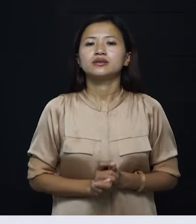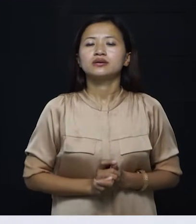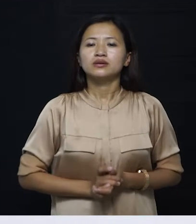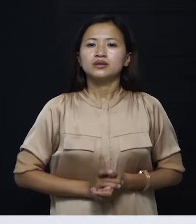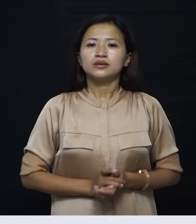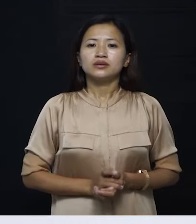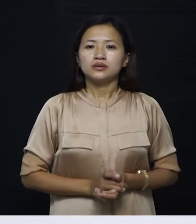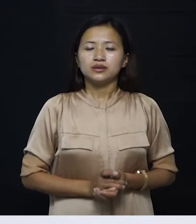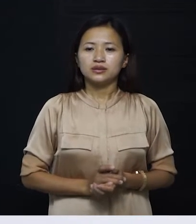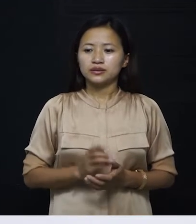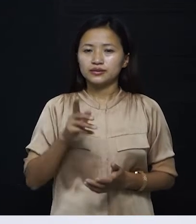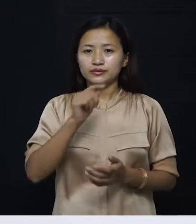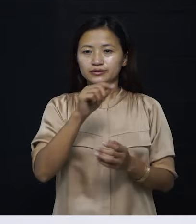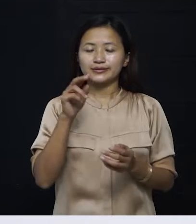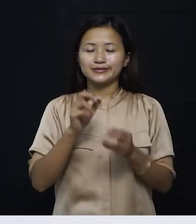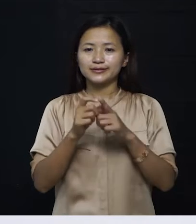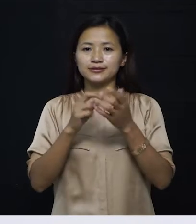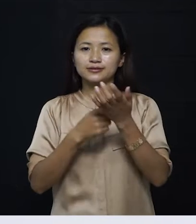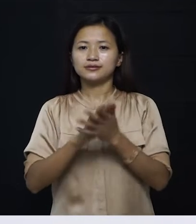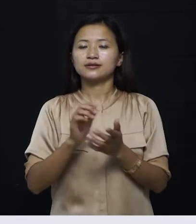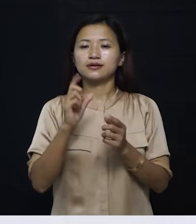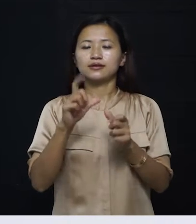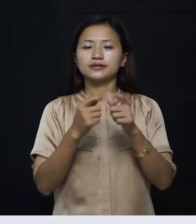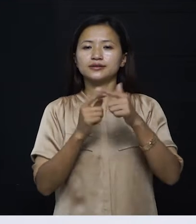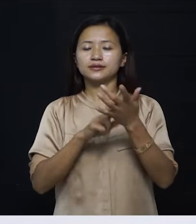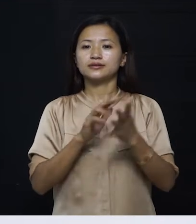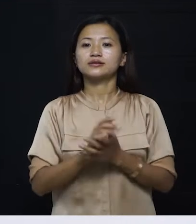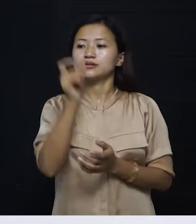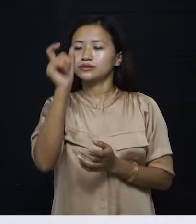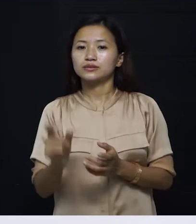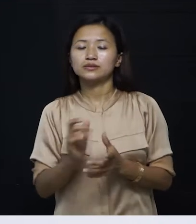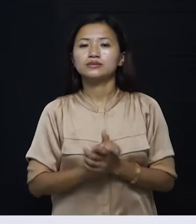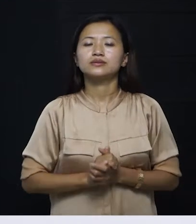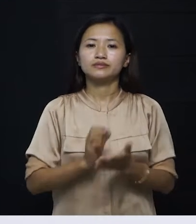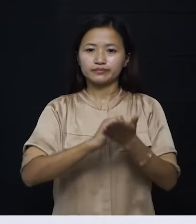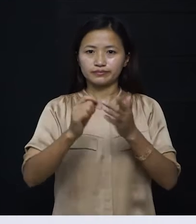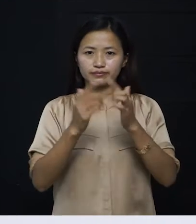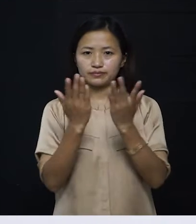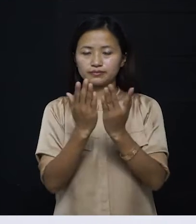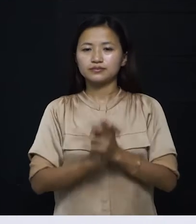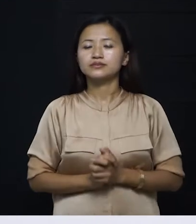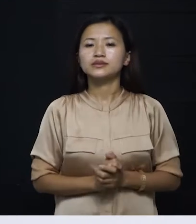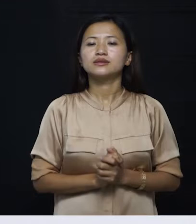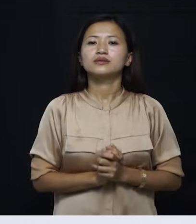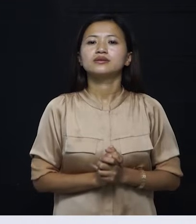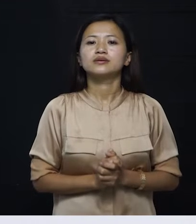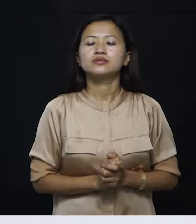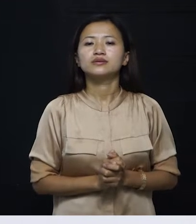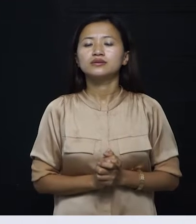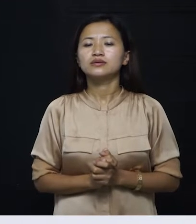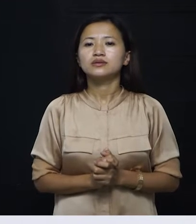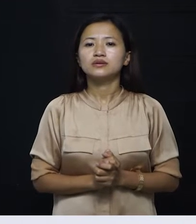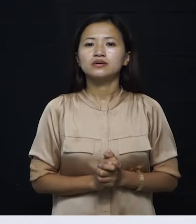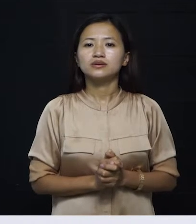okay, it is derived from the Latin word. It is written there in your textbook, isn't it? It is derived from the